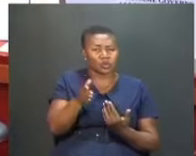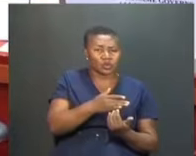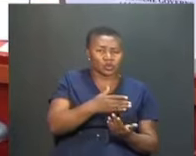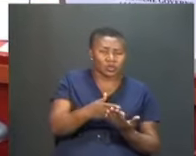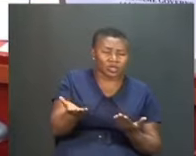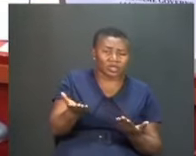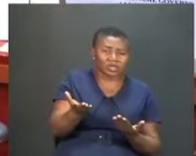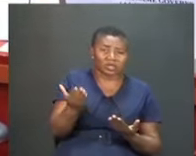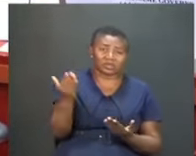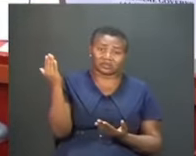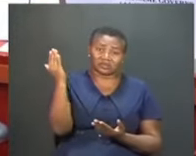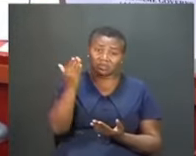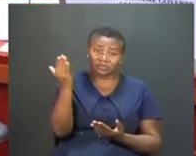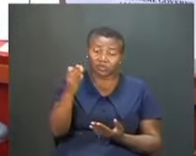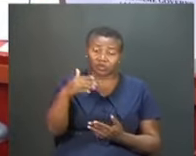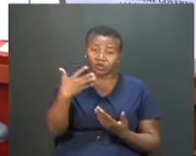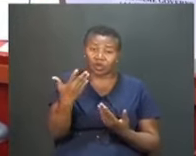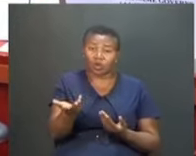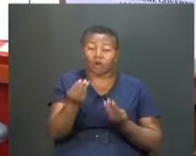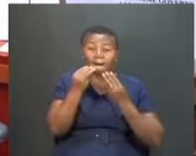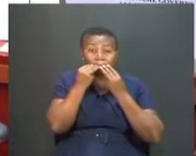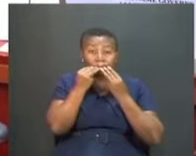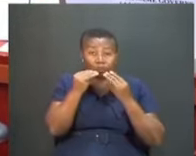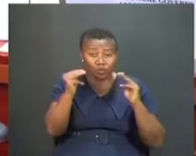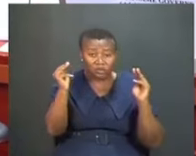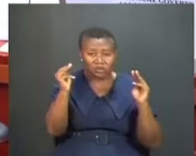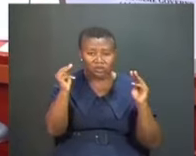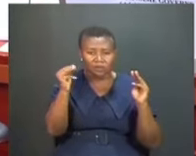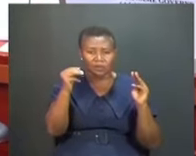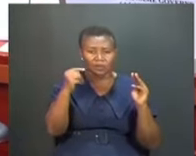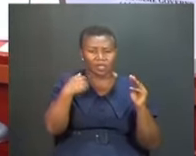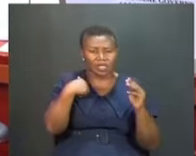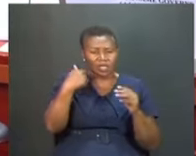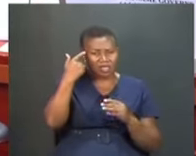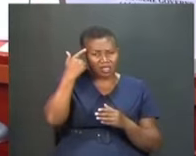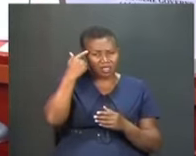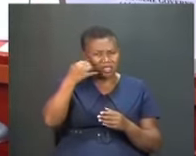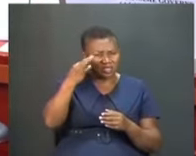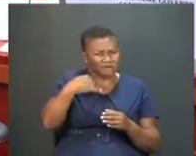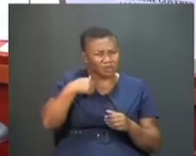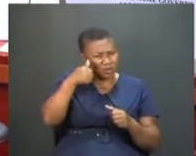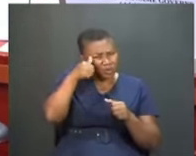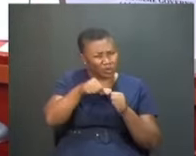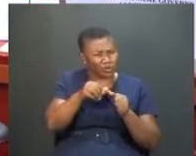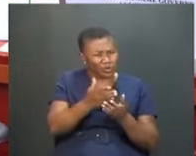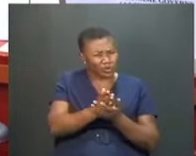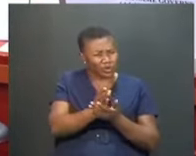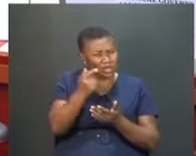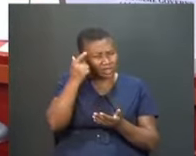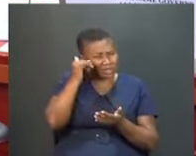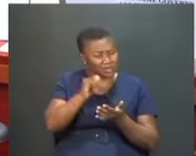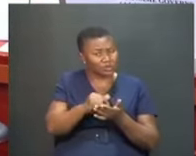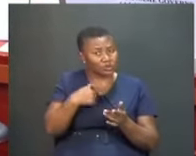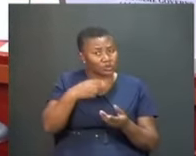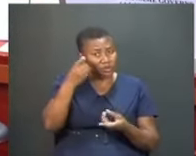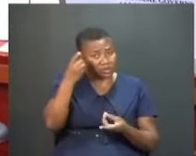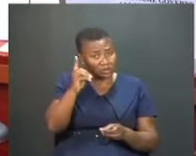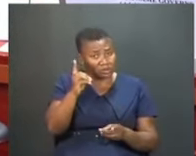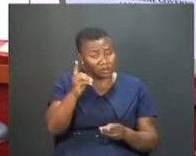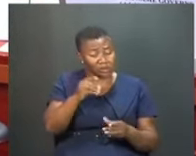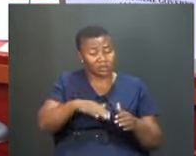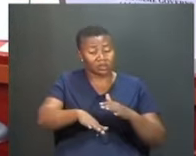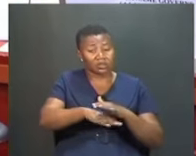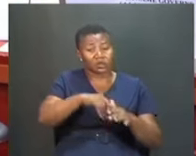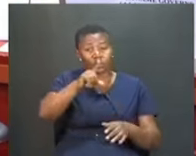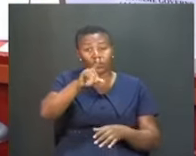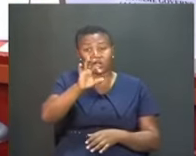a statement. If I recall, that was the main issue. But Order 195 is quite clear. And I